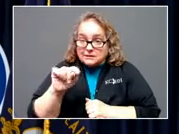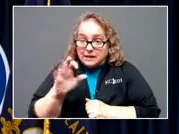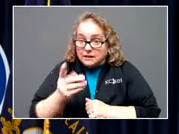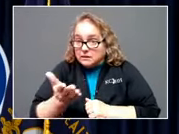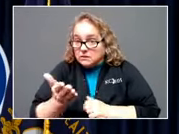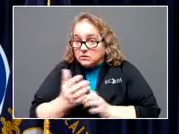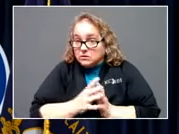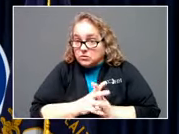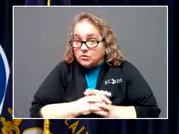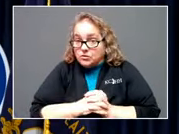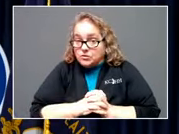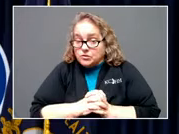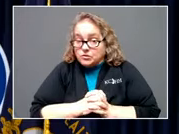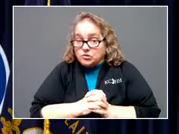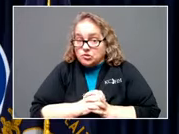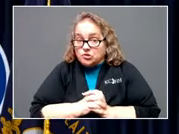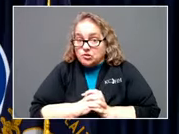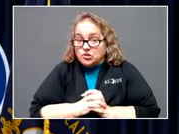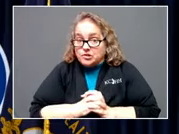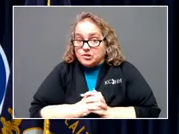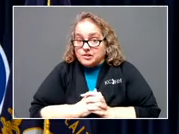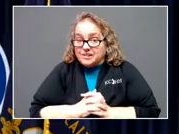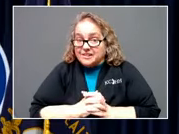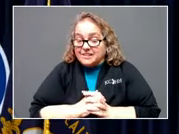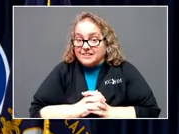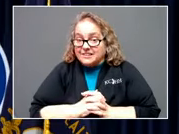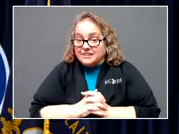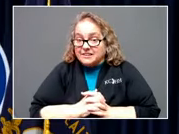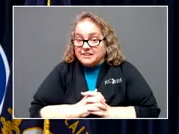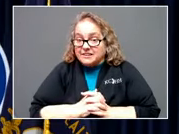I was giving my personal opinion. You don't have to give yours. Yeah, that's fine. Okay.